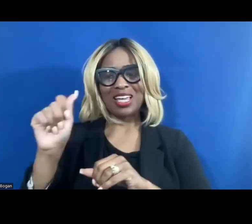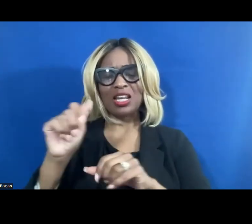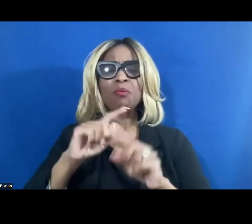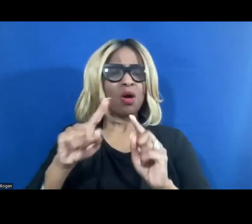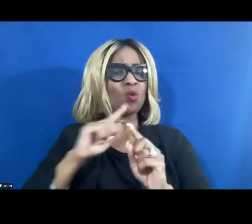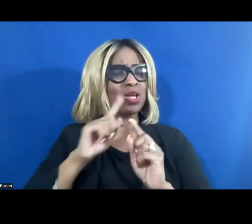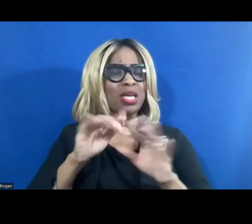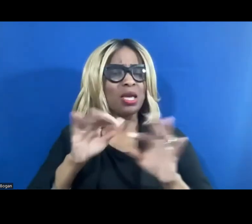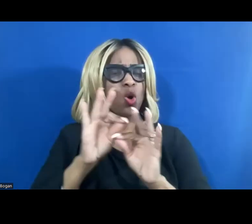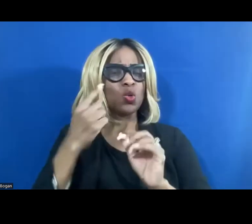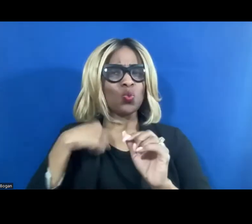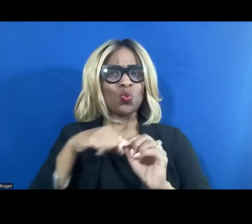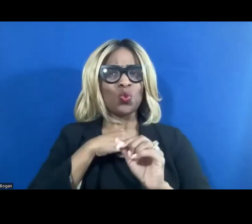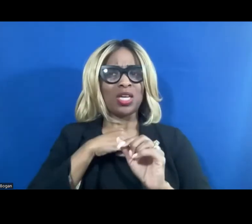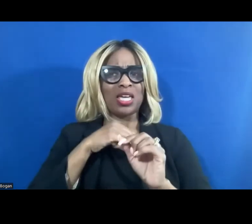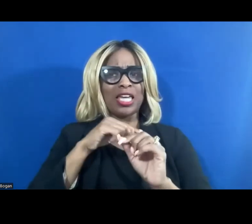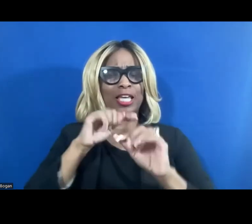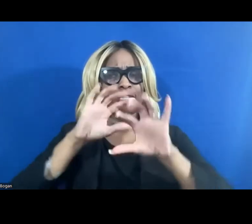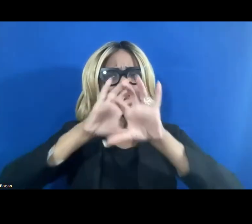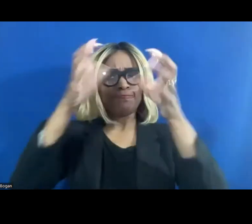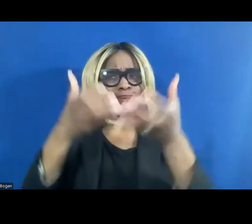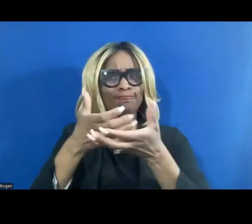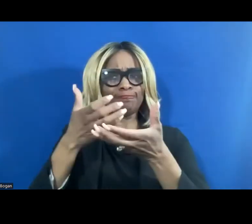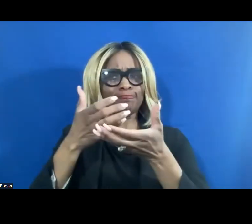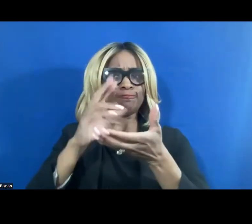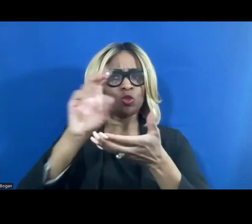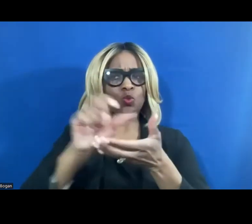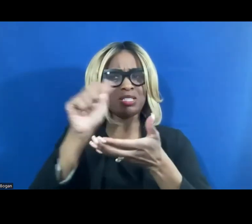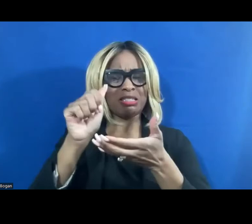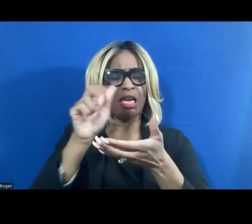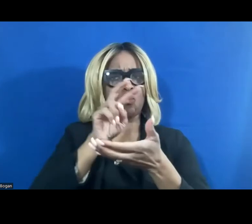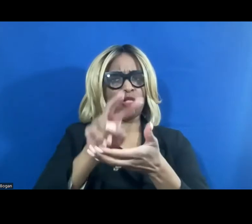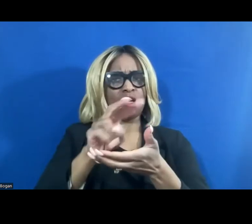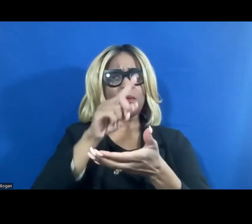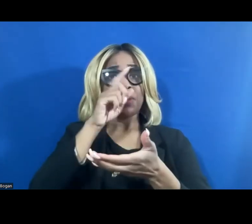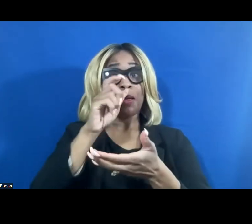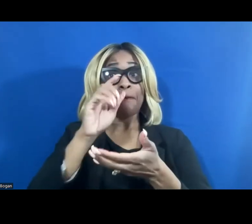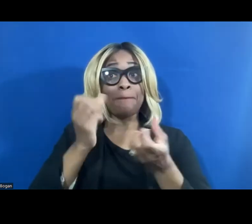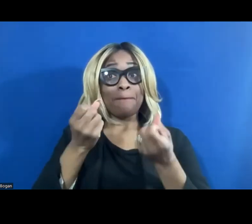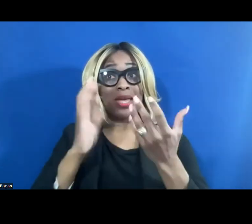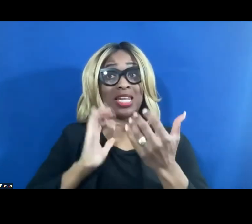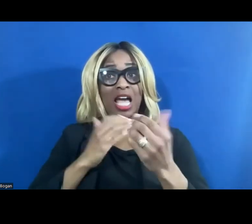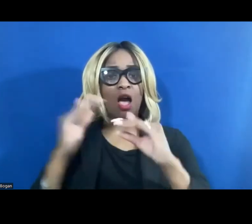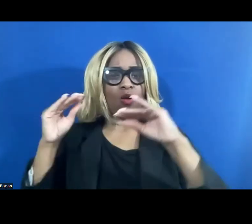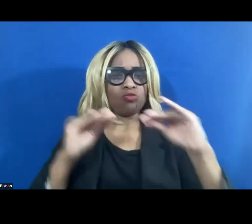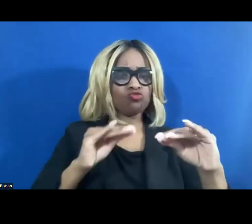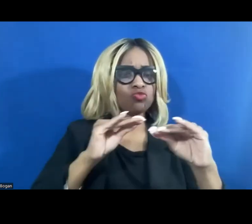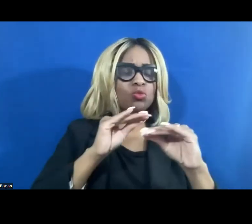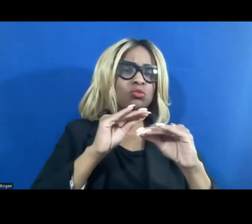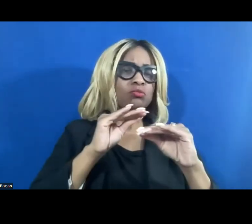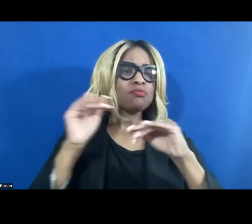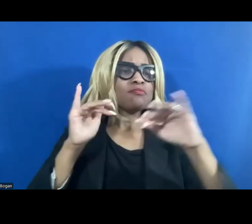United States holistically, because for many of our migratory workers, they're coming to us from Texas or from